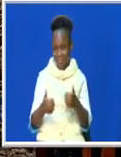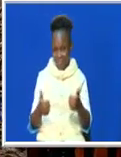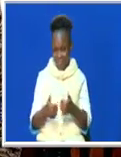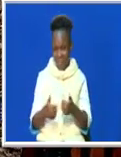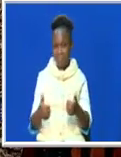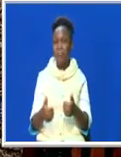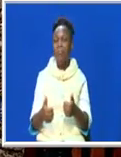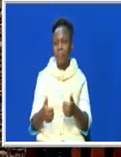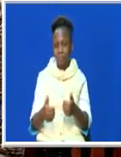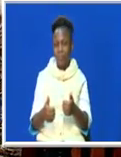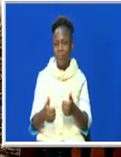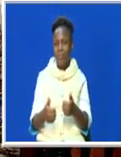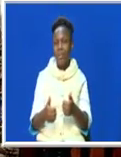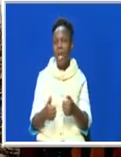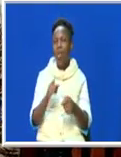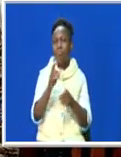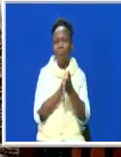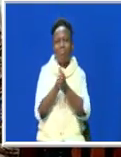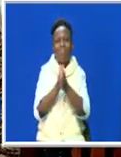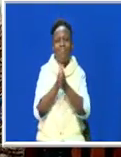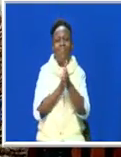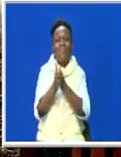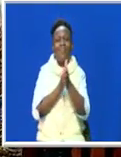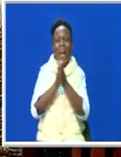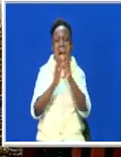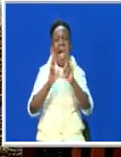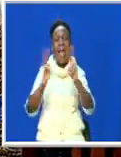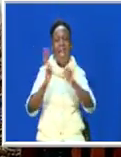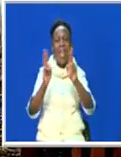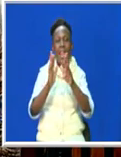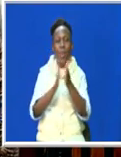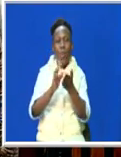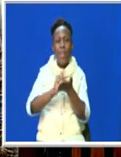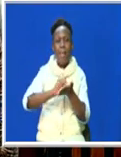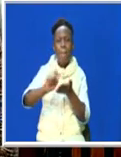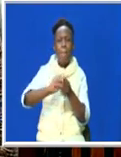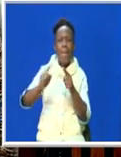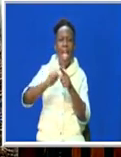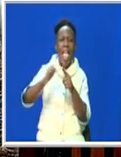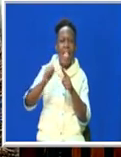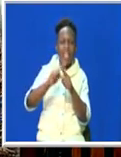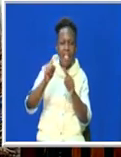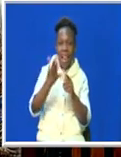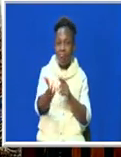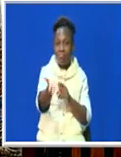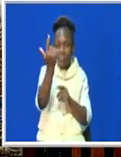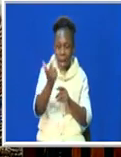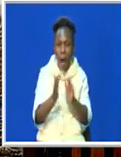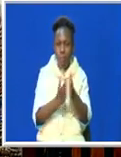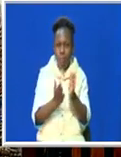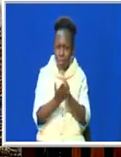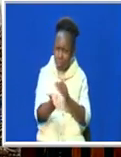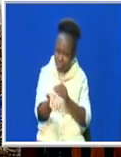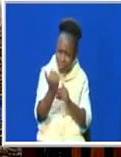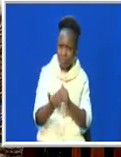Now, as you get ready with your pen, a pencil, and a book,